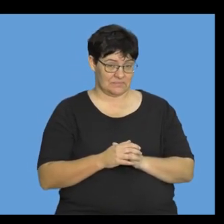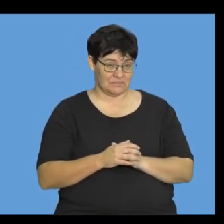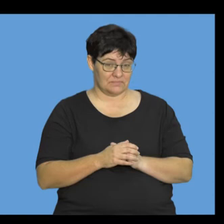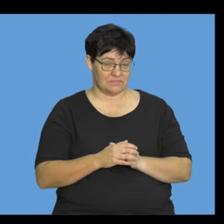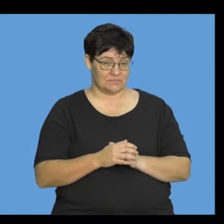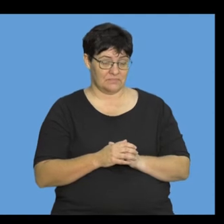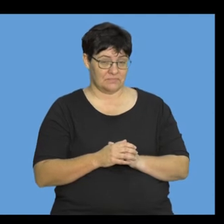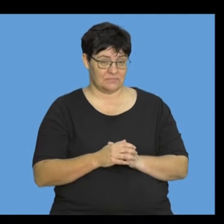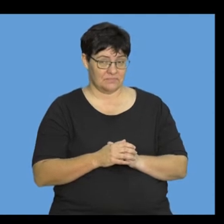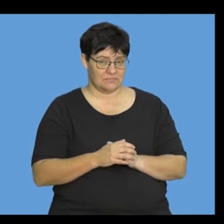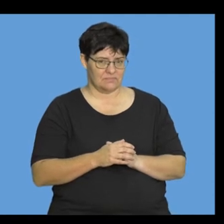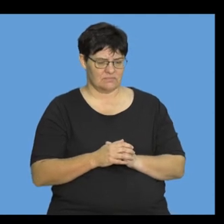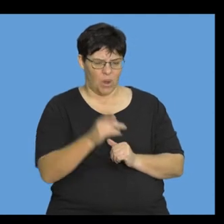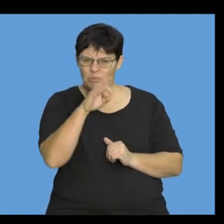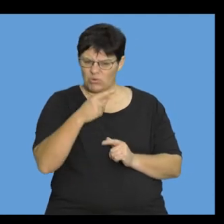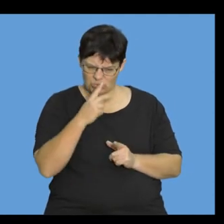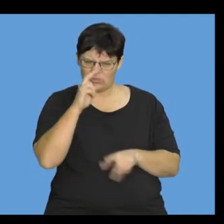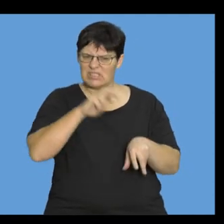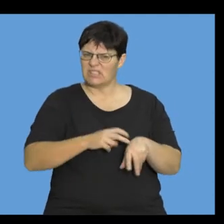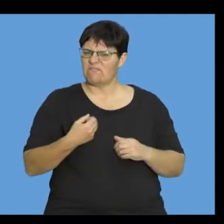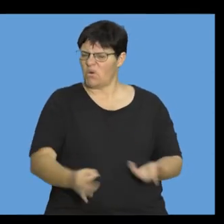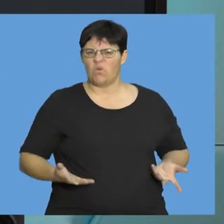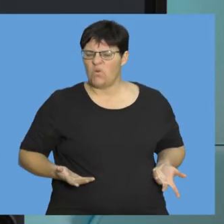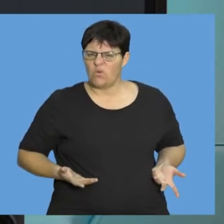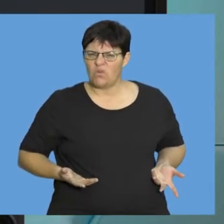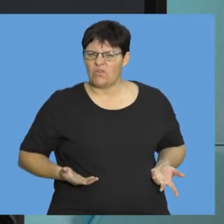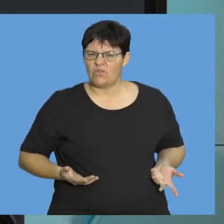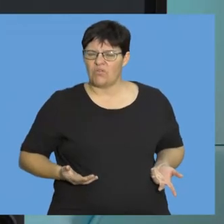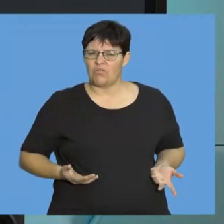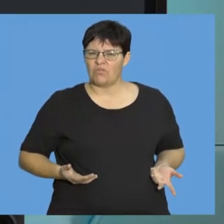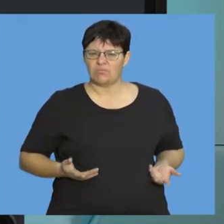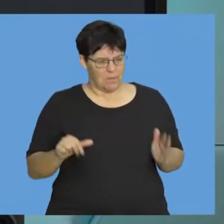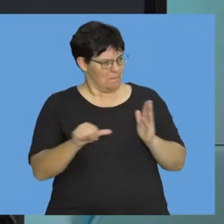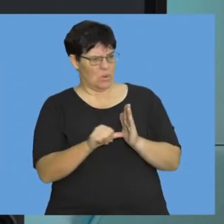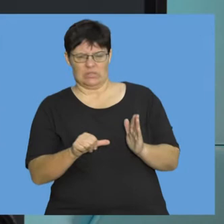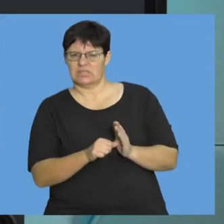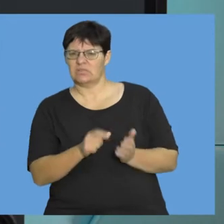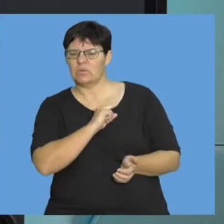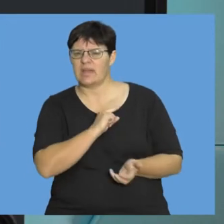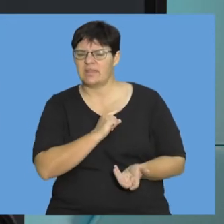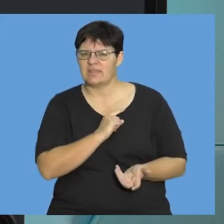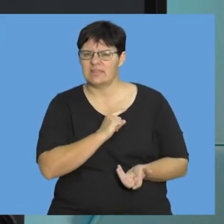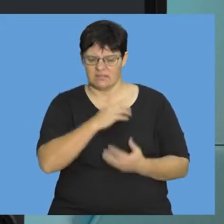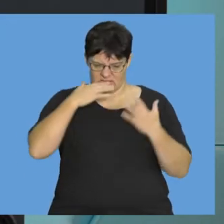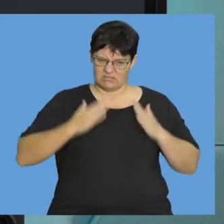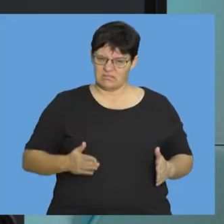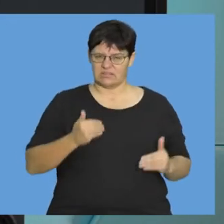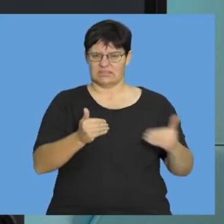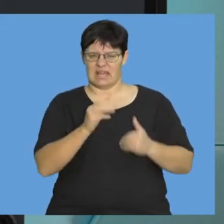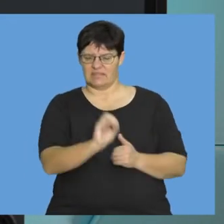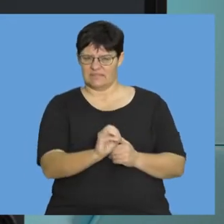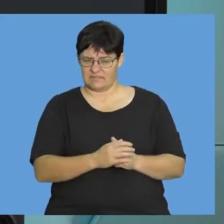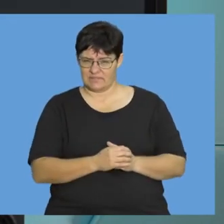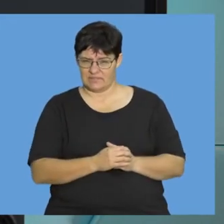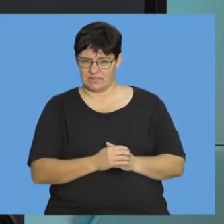here. Why must you have proteins? Why is it important that you have proteins in your